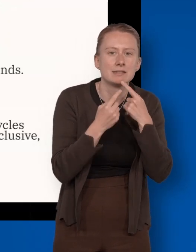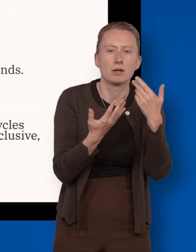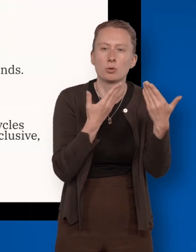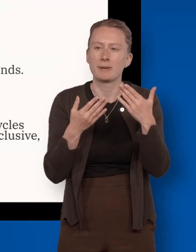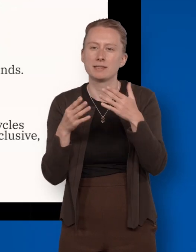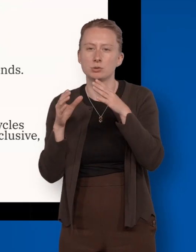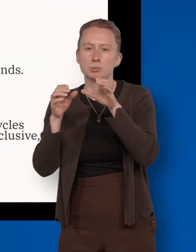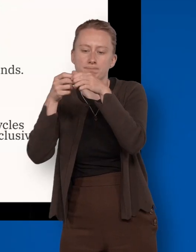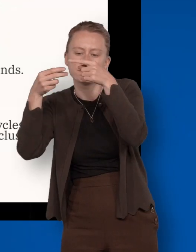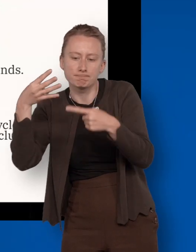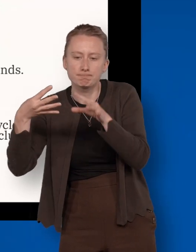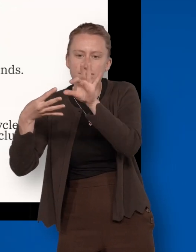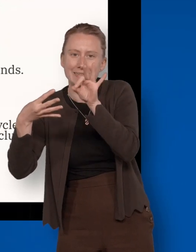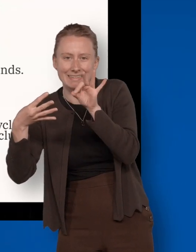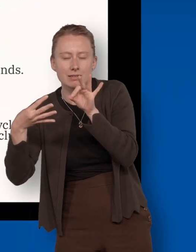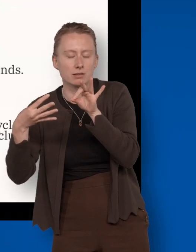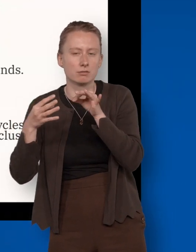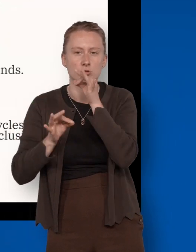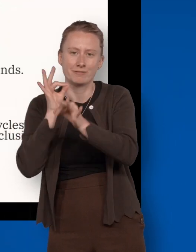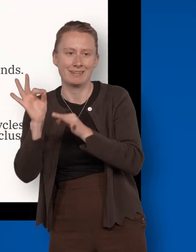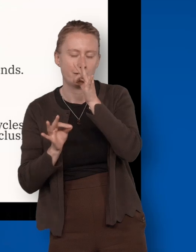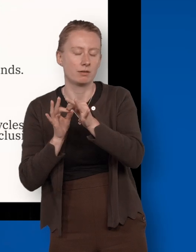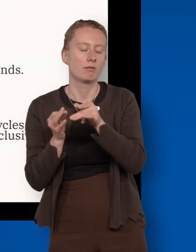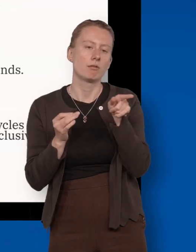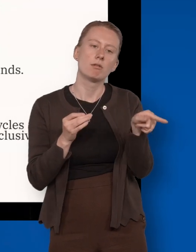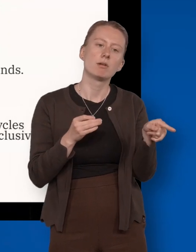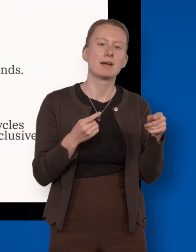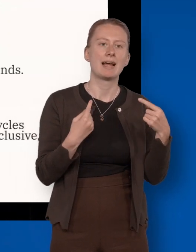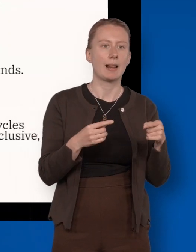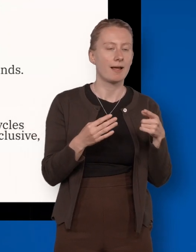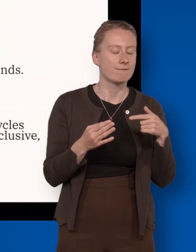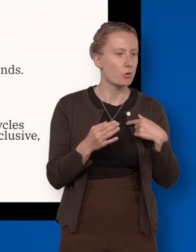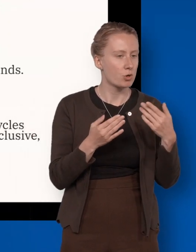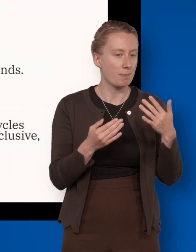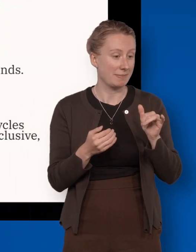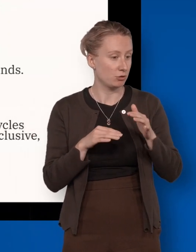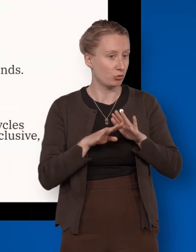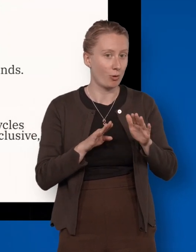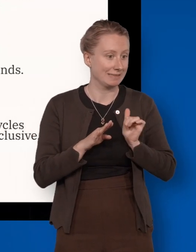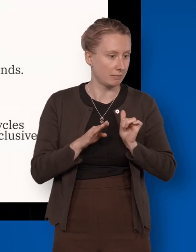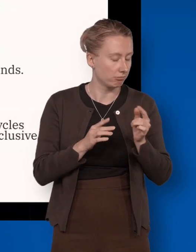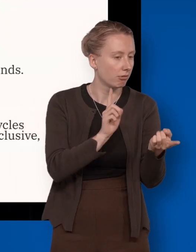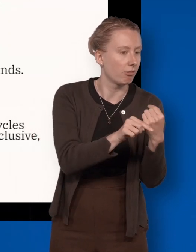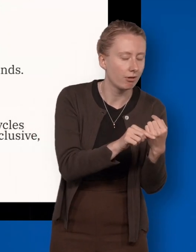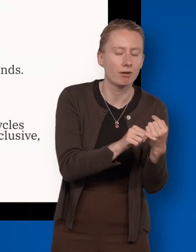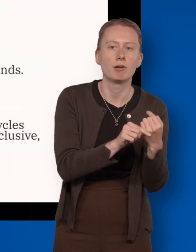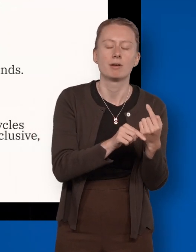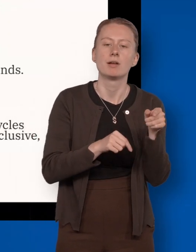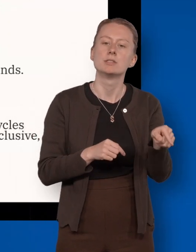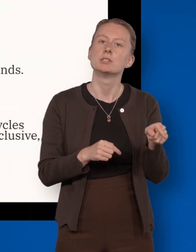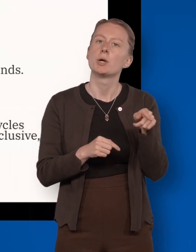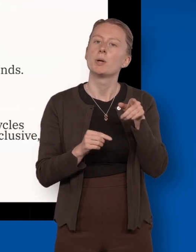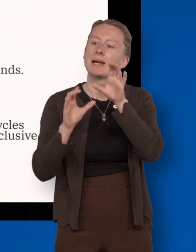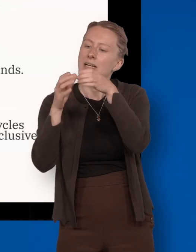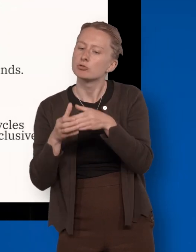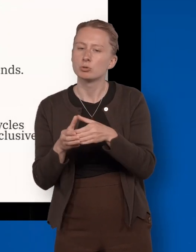surveys, and primarily they allow for unknown unknowns. So categorical surveys might sort of lead the question, so to speak. They'll